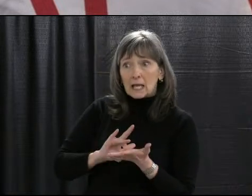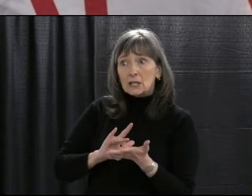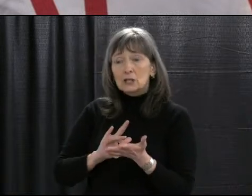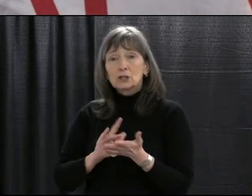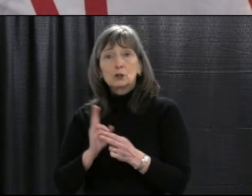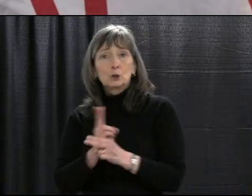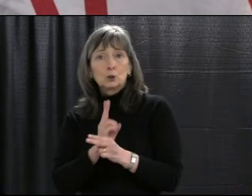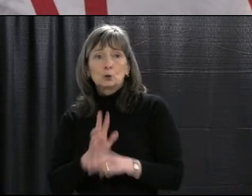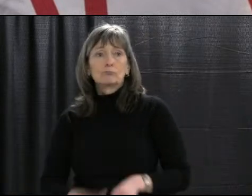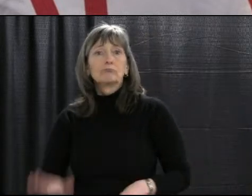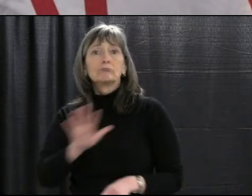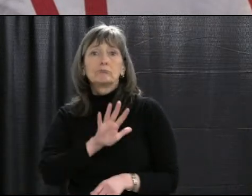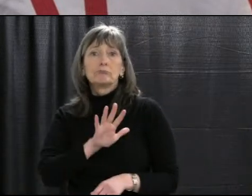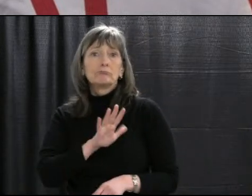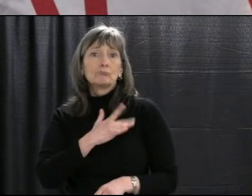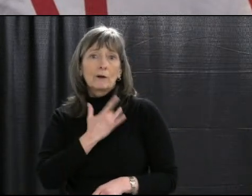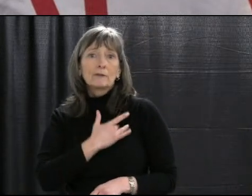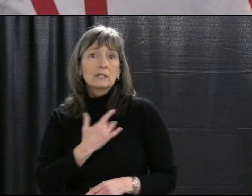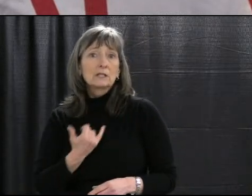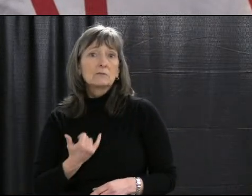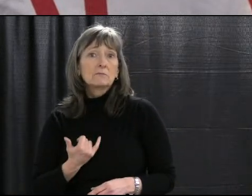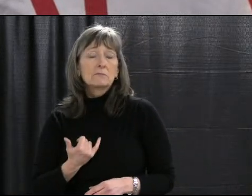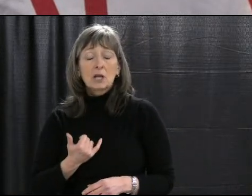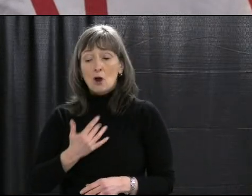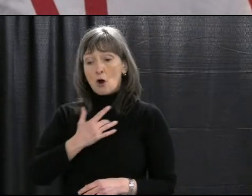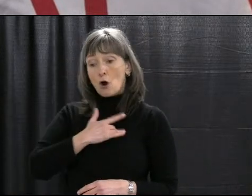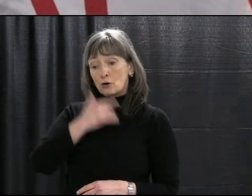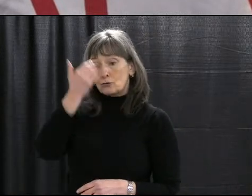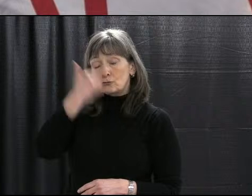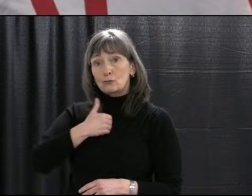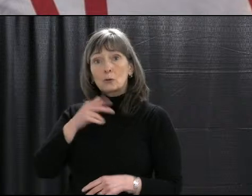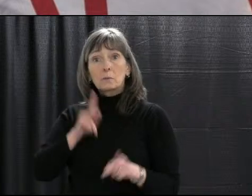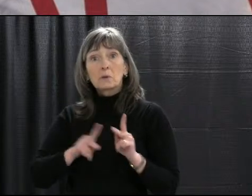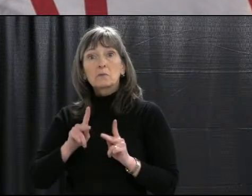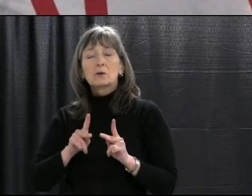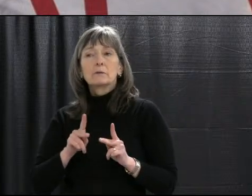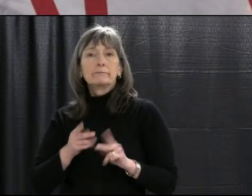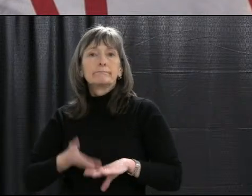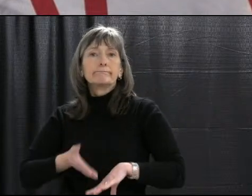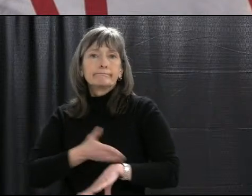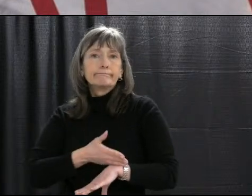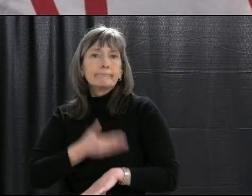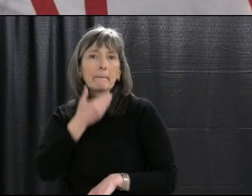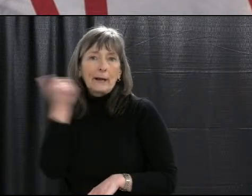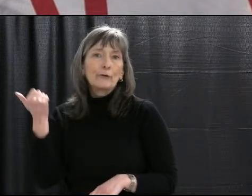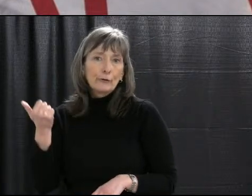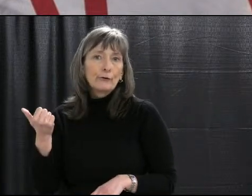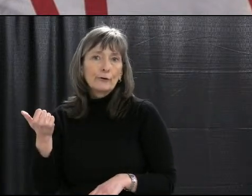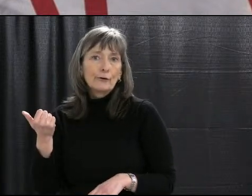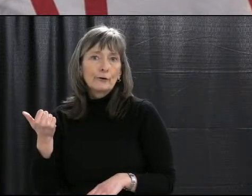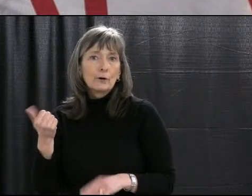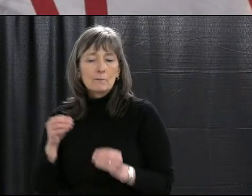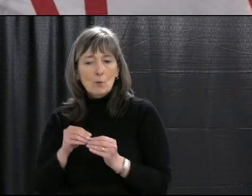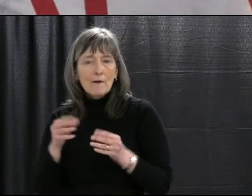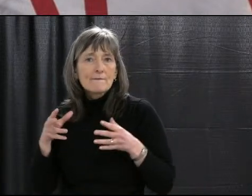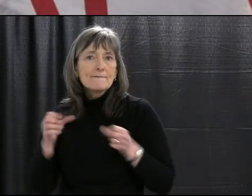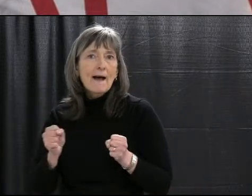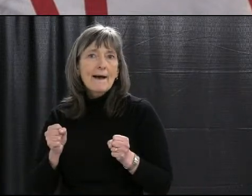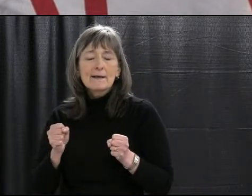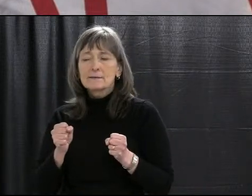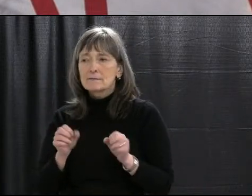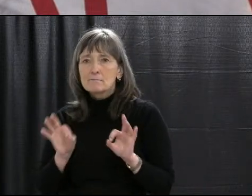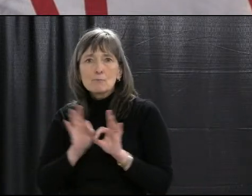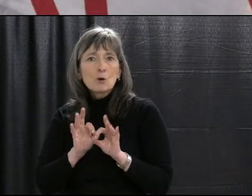It is leading to better outcomes for heart and stroke patients. They are getting the crucial care that they need